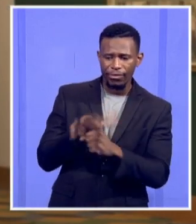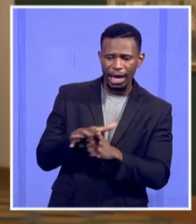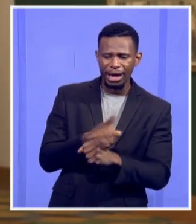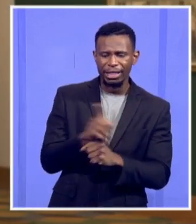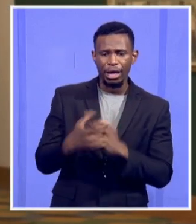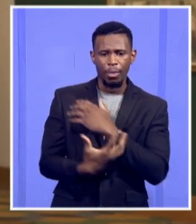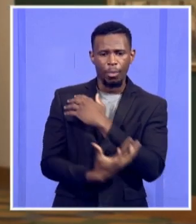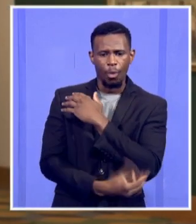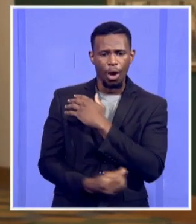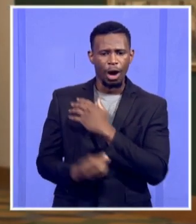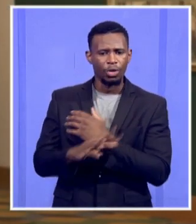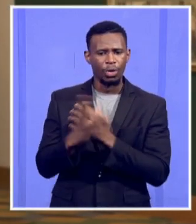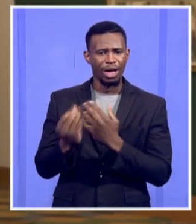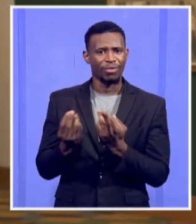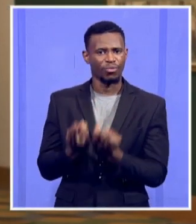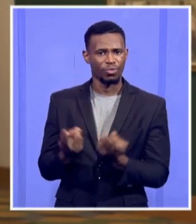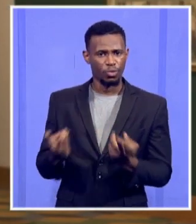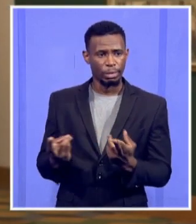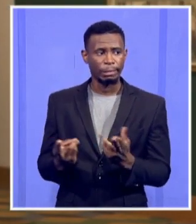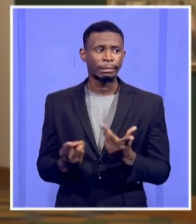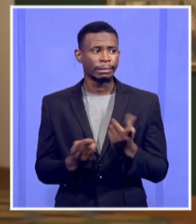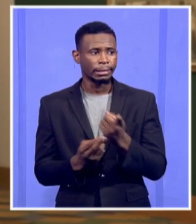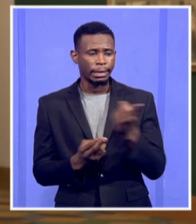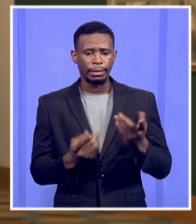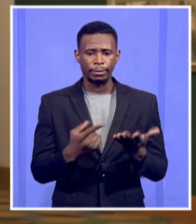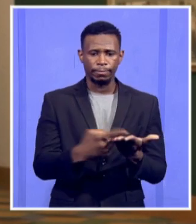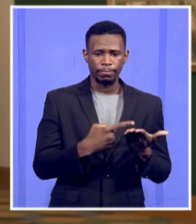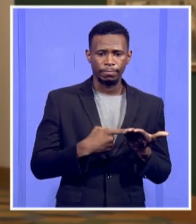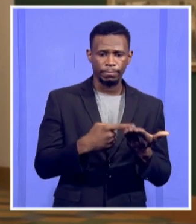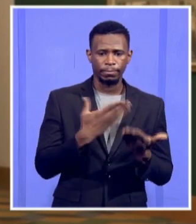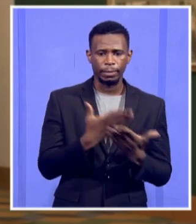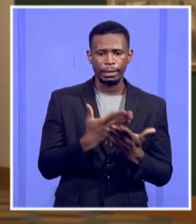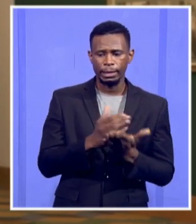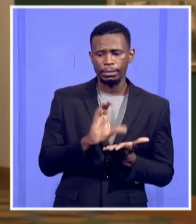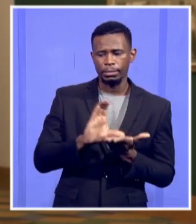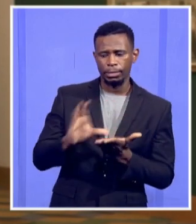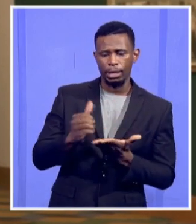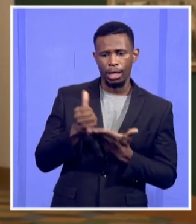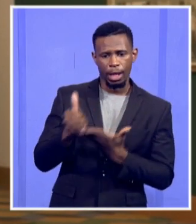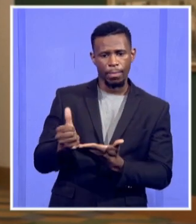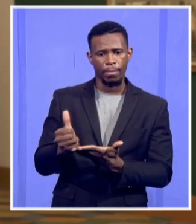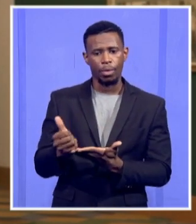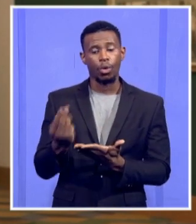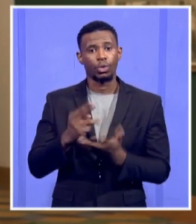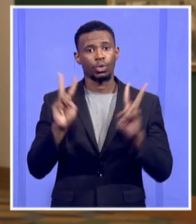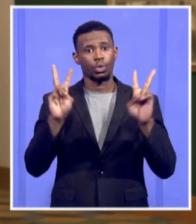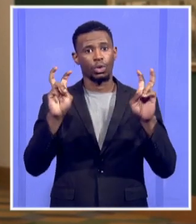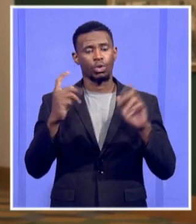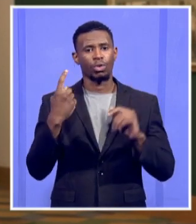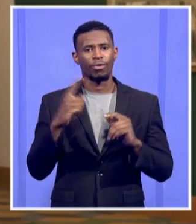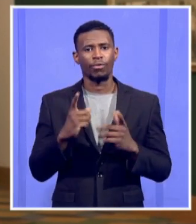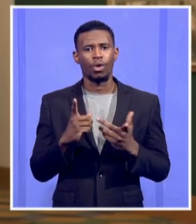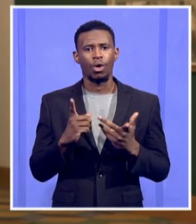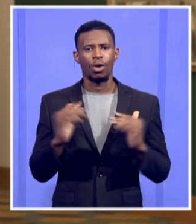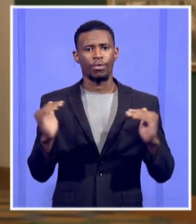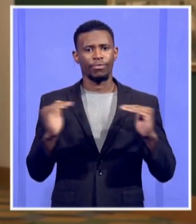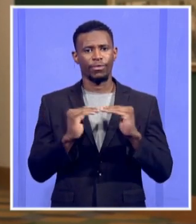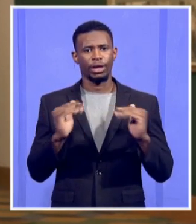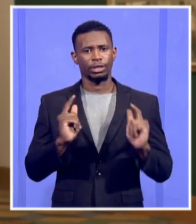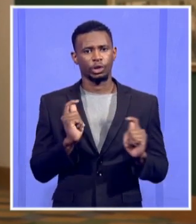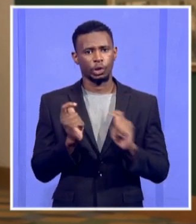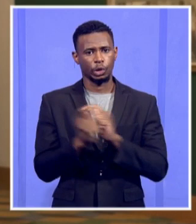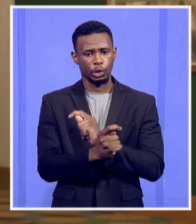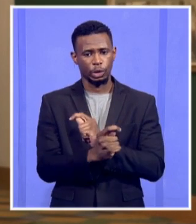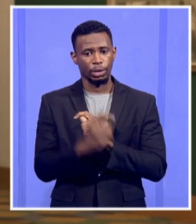have resources. But the issue also of the just energy transition, the Africa group will have to come up with